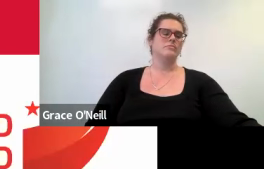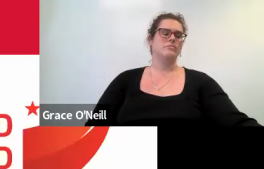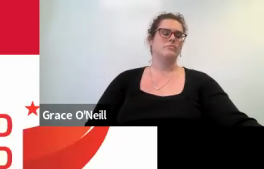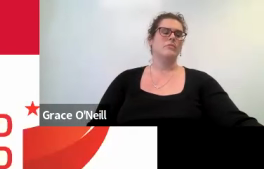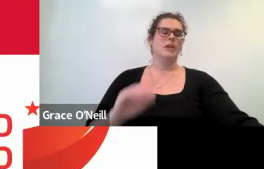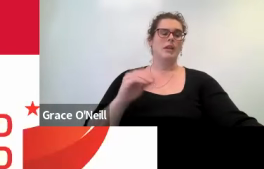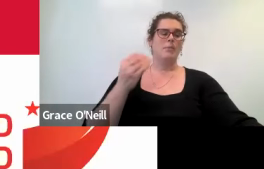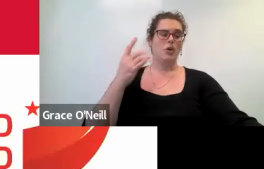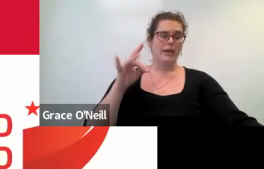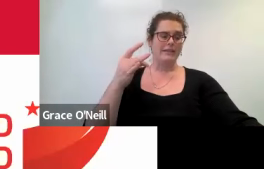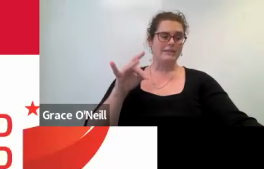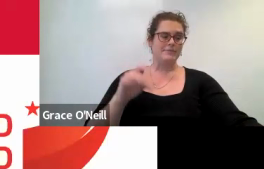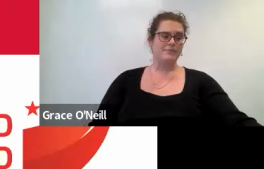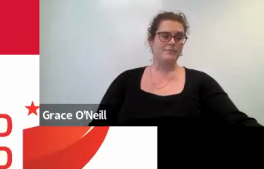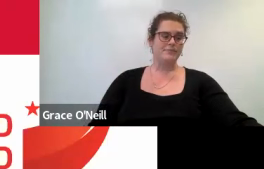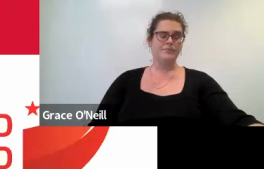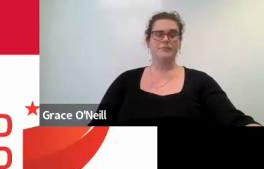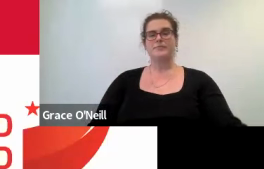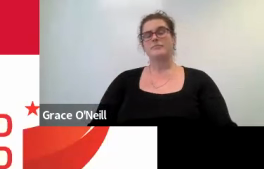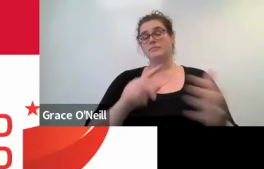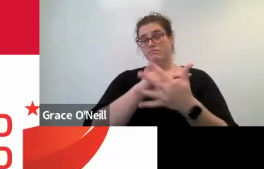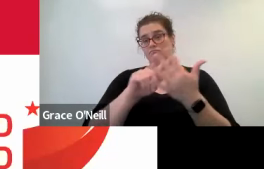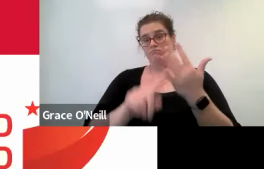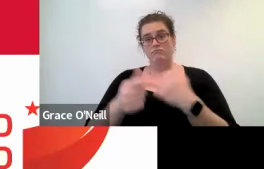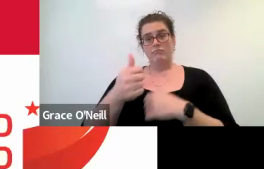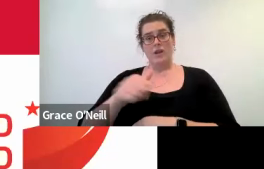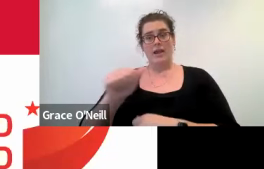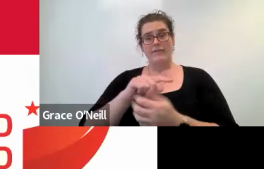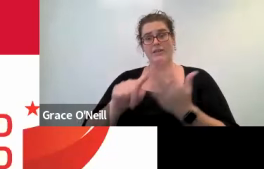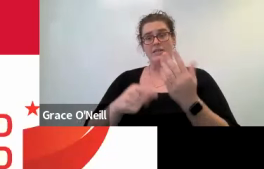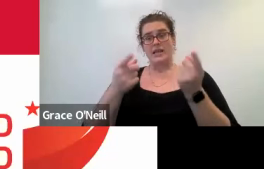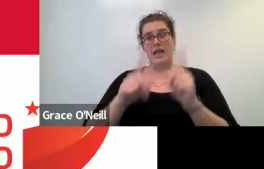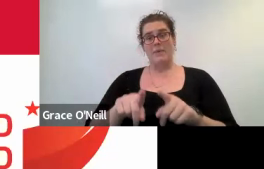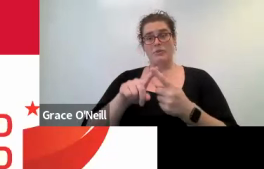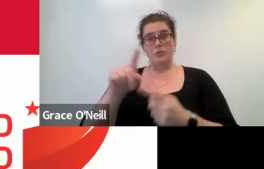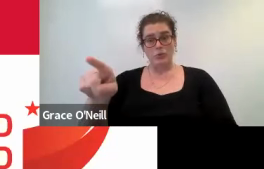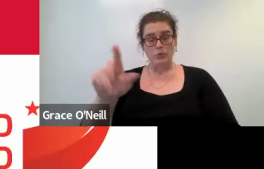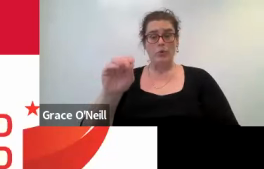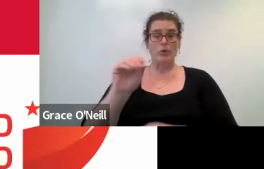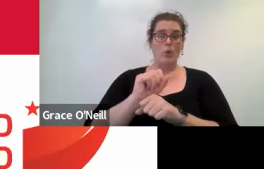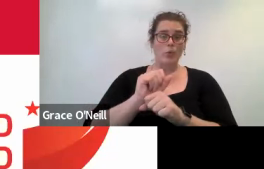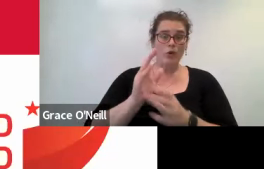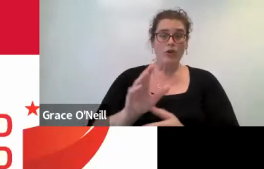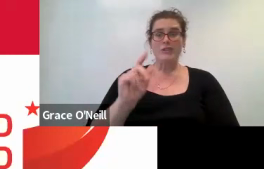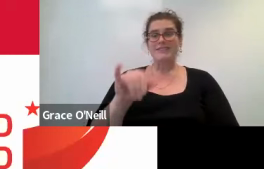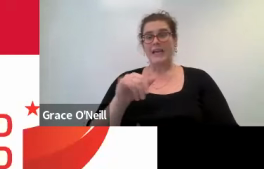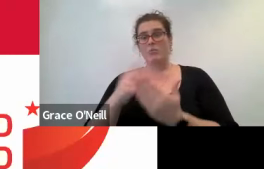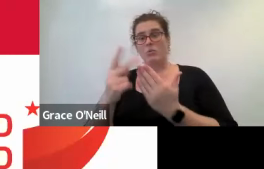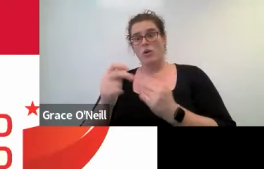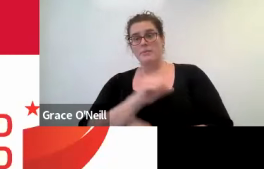is: have any of the following happened to you or your co-workers, day program staff, or other direct care